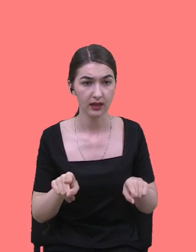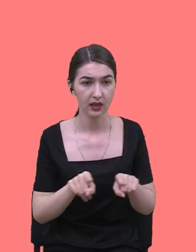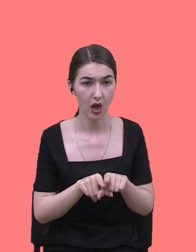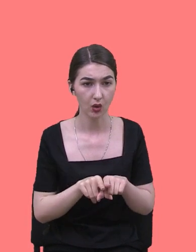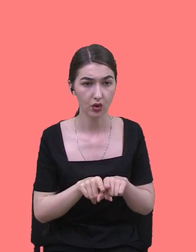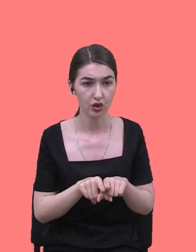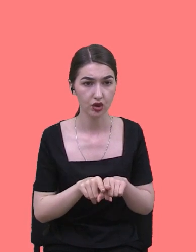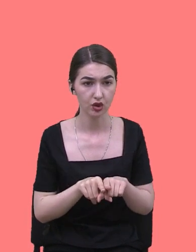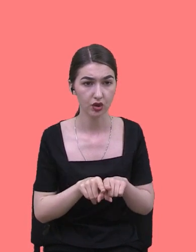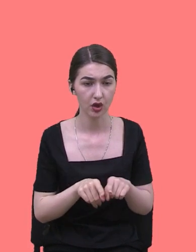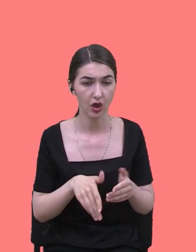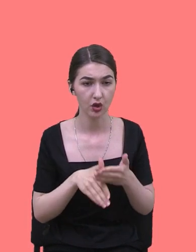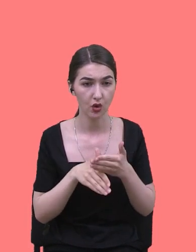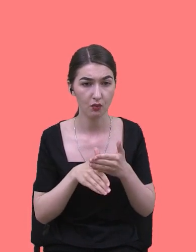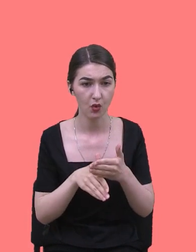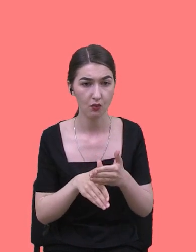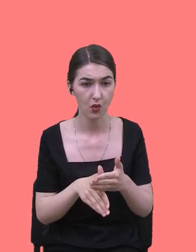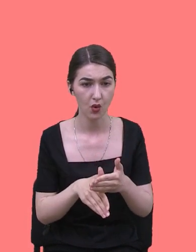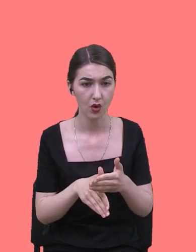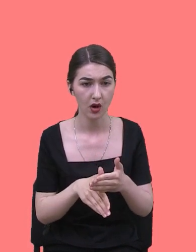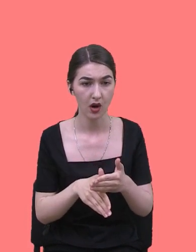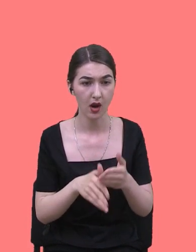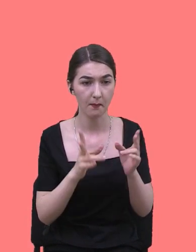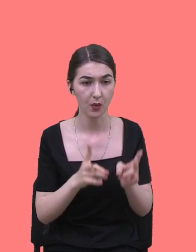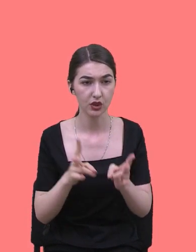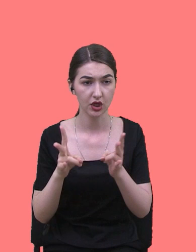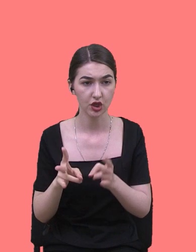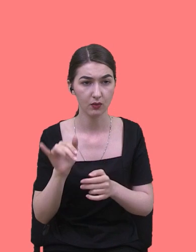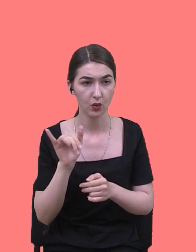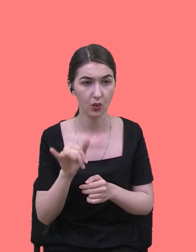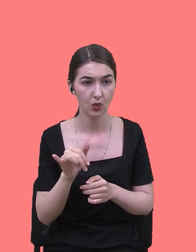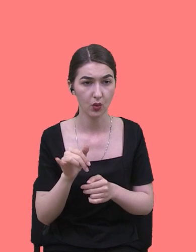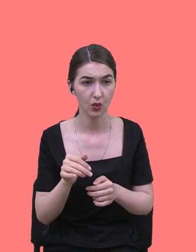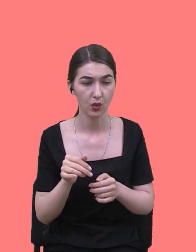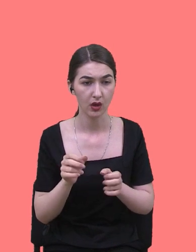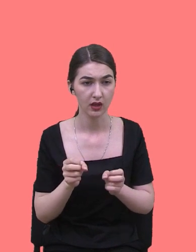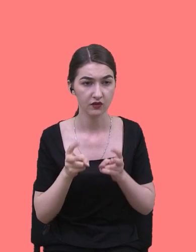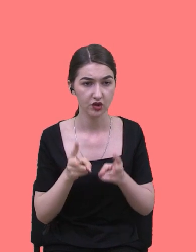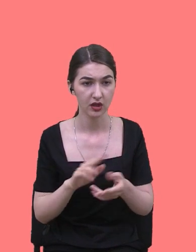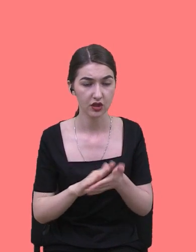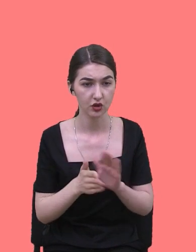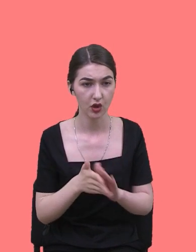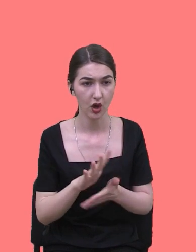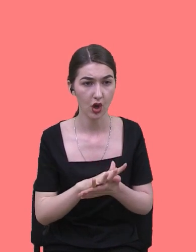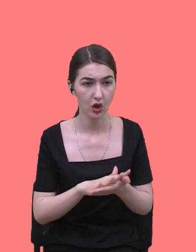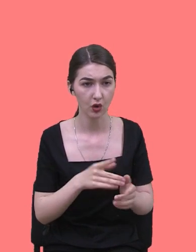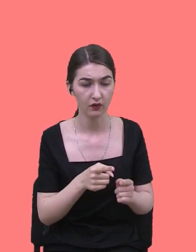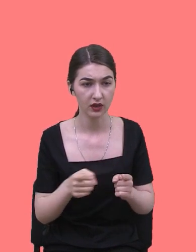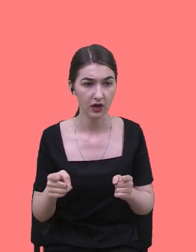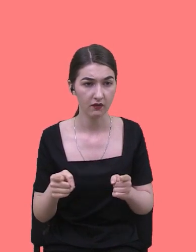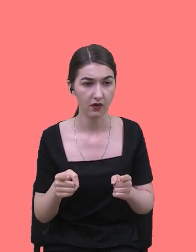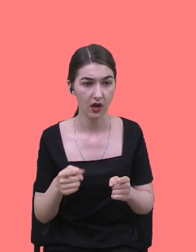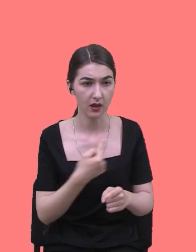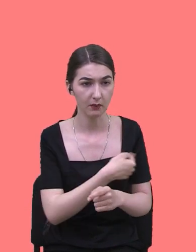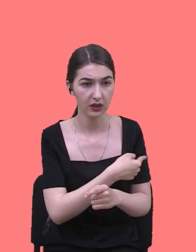is an issue that we're definitely aware of. Long-term medical rehabilitation of victims is also a challenge